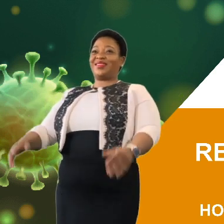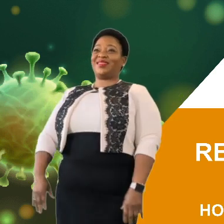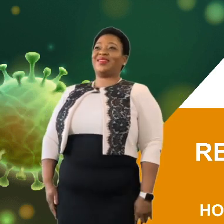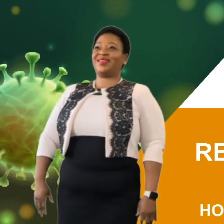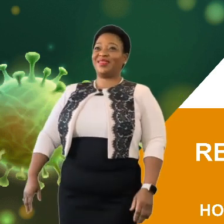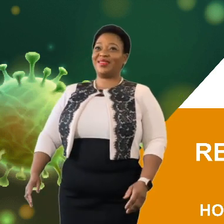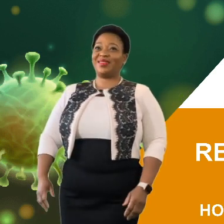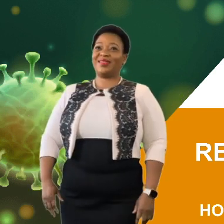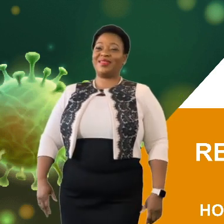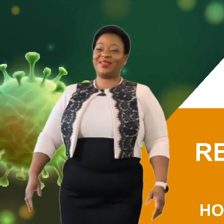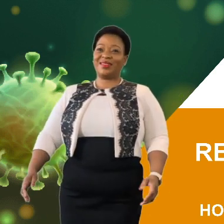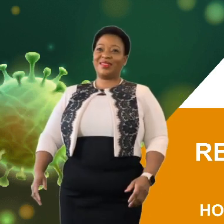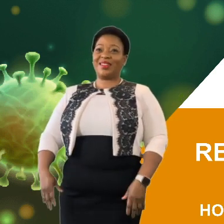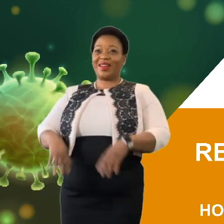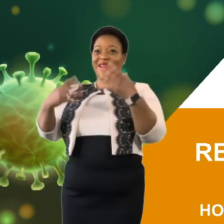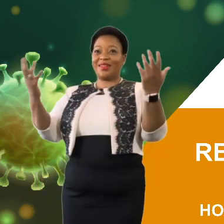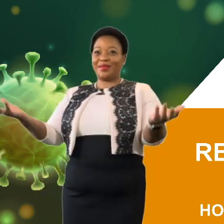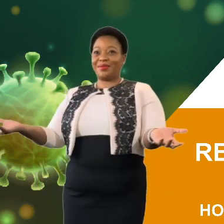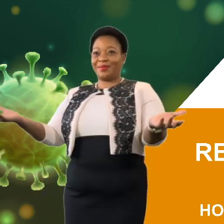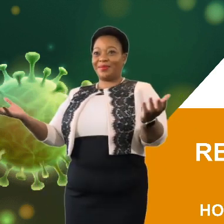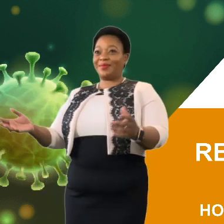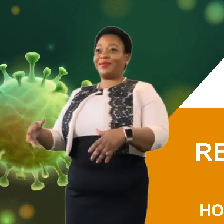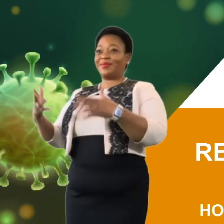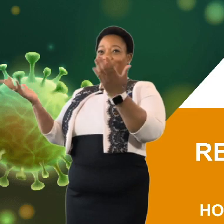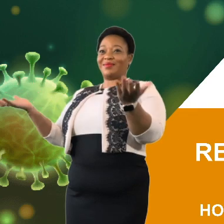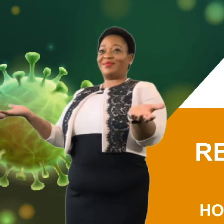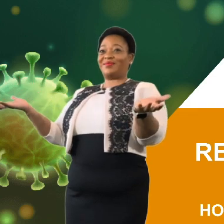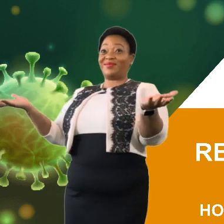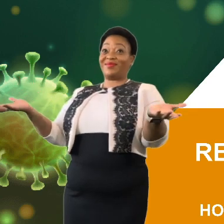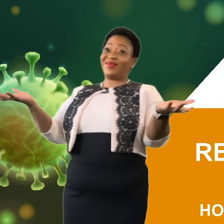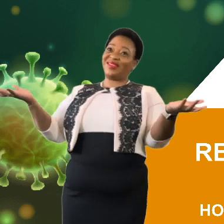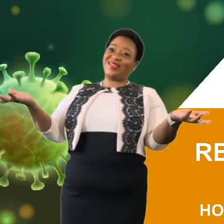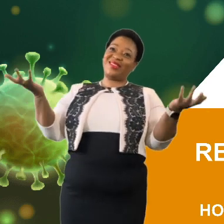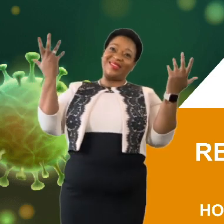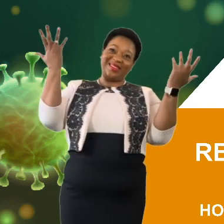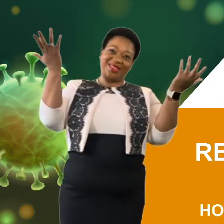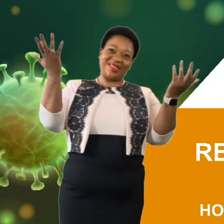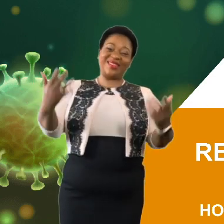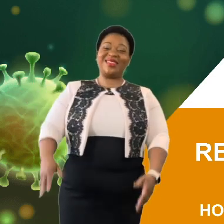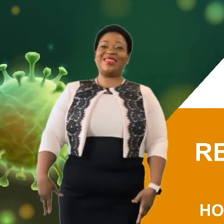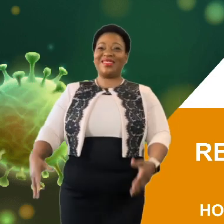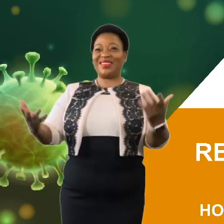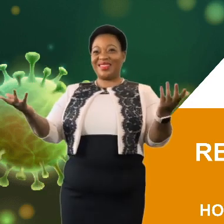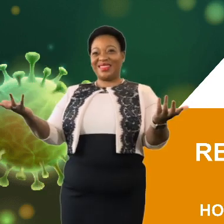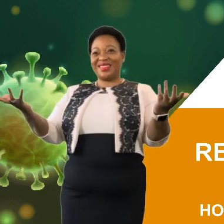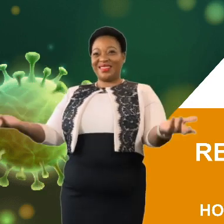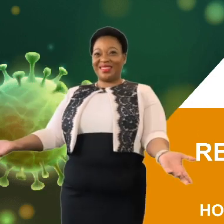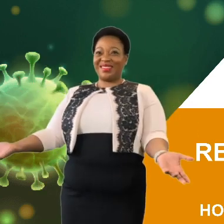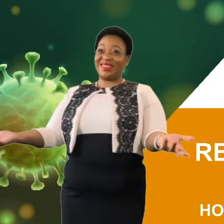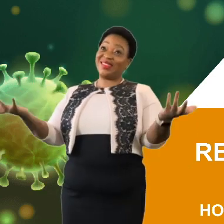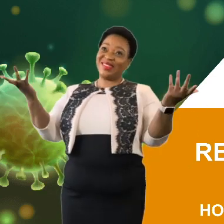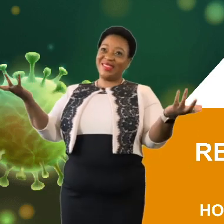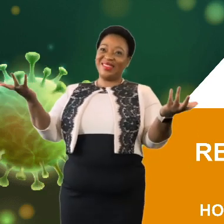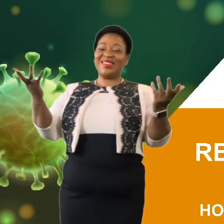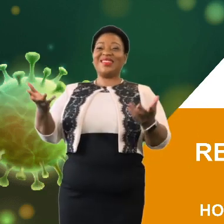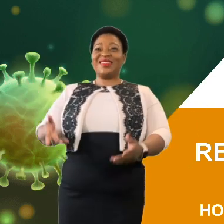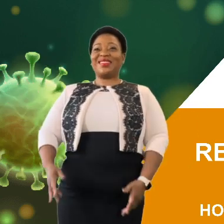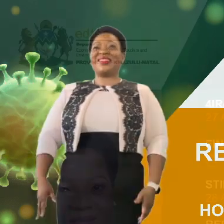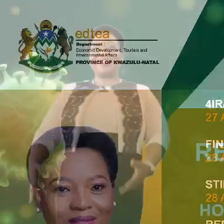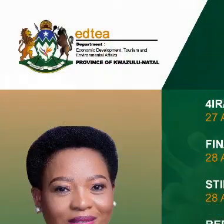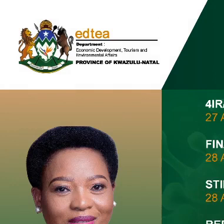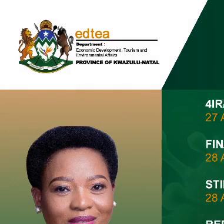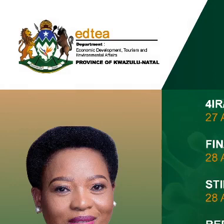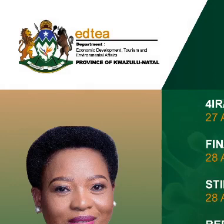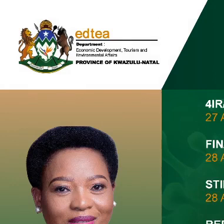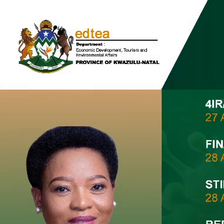together to go through the document. So apologies. This is not a refined document at this